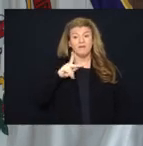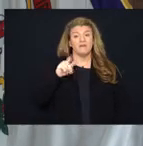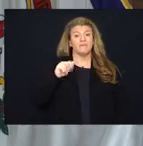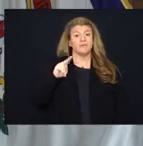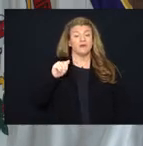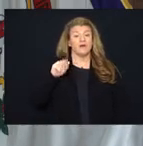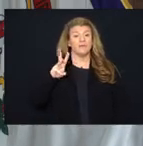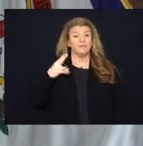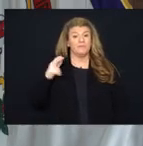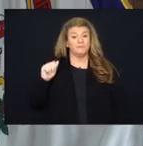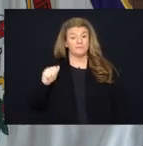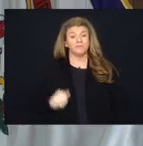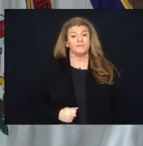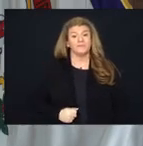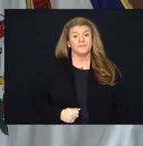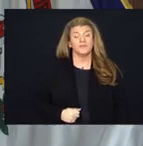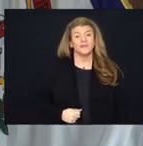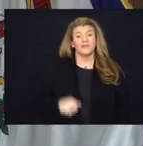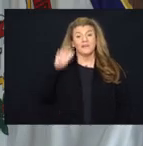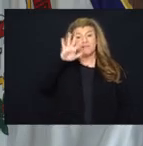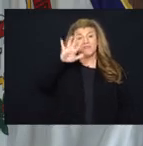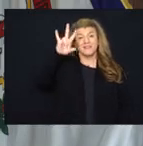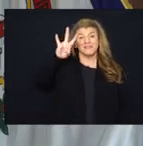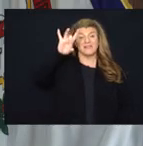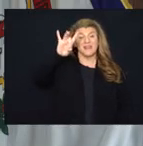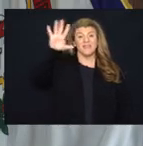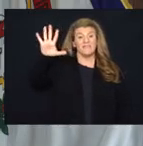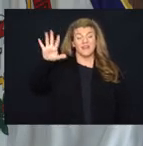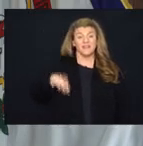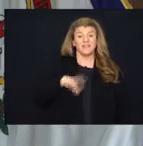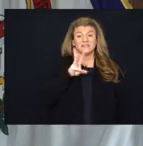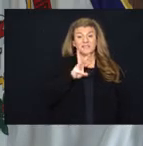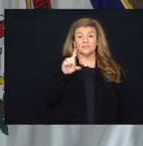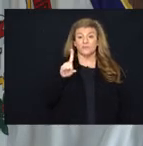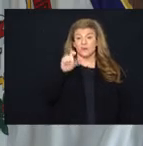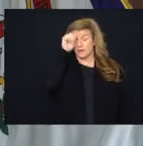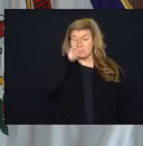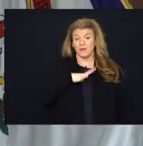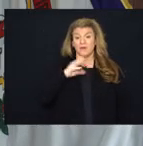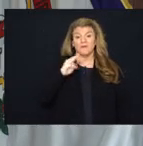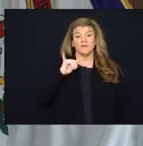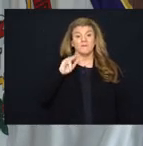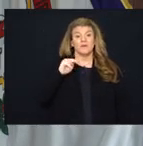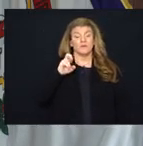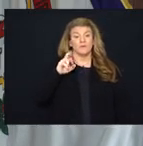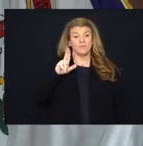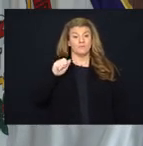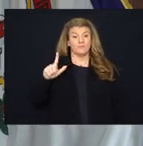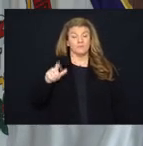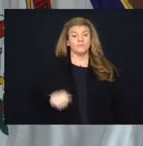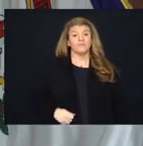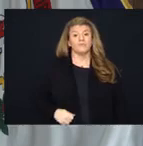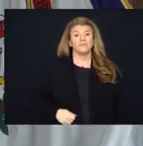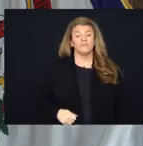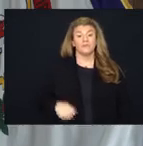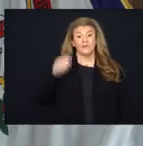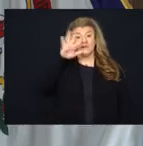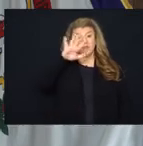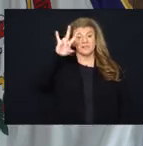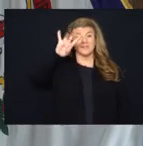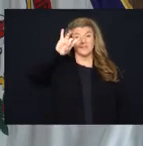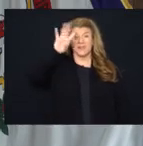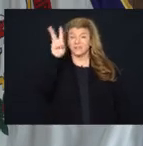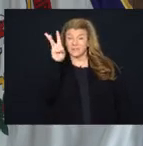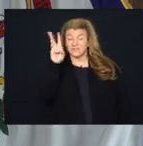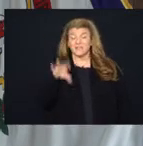Kanawha County. The 5,785th death, a 61-year-old male from Mineral County. The 5,786th